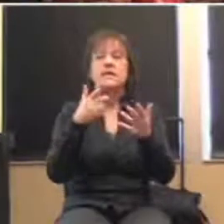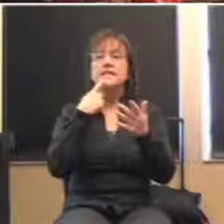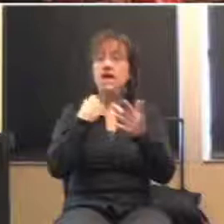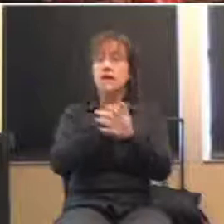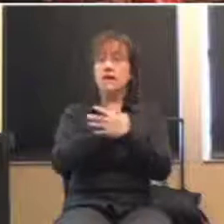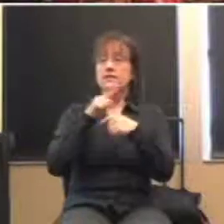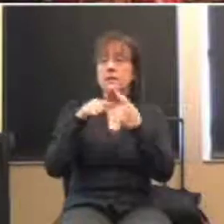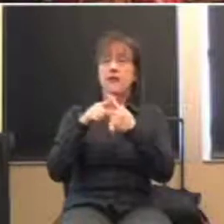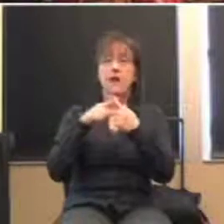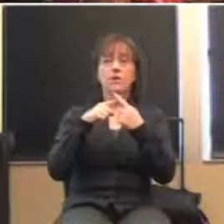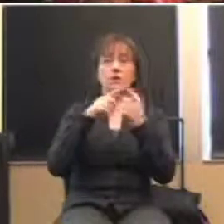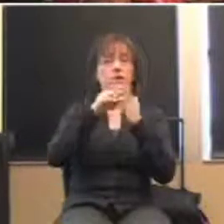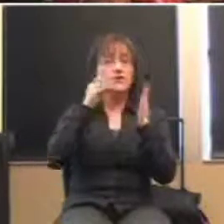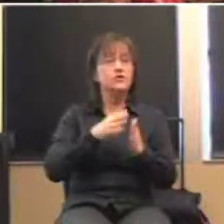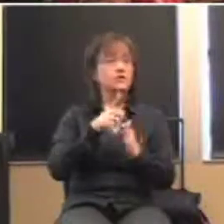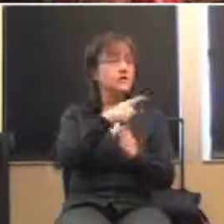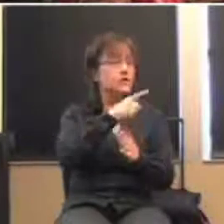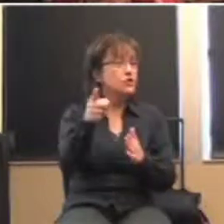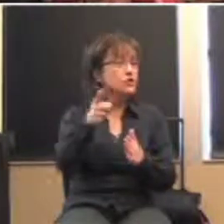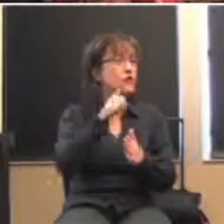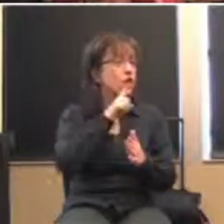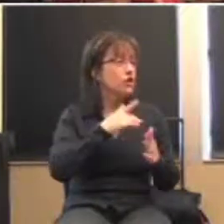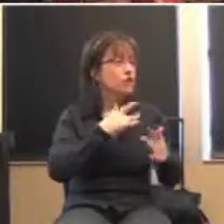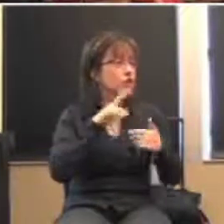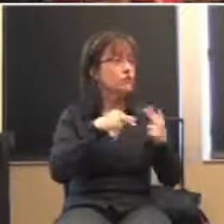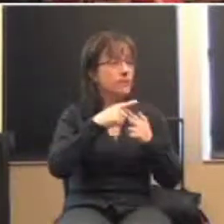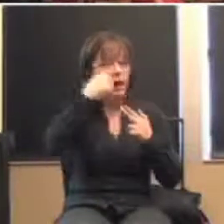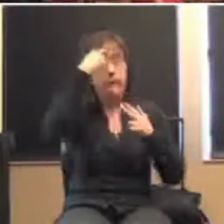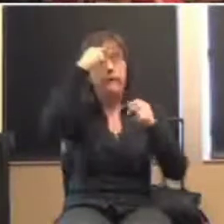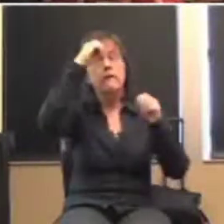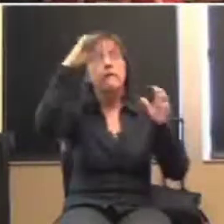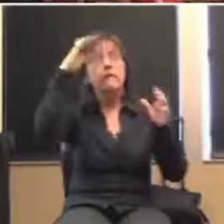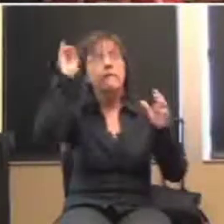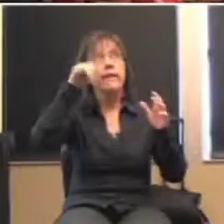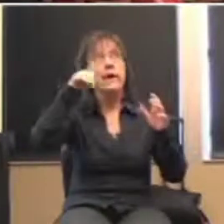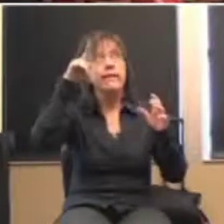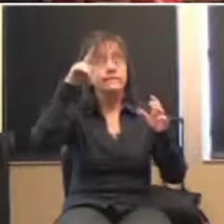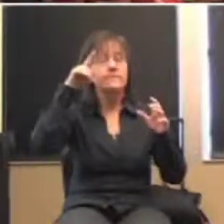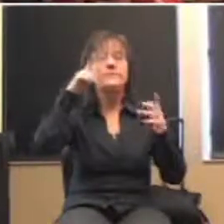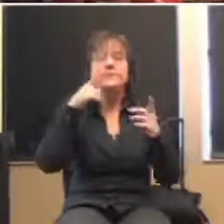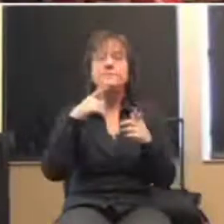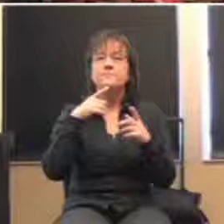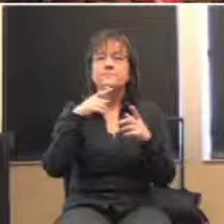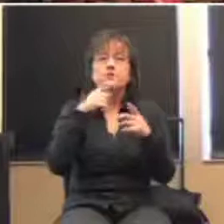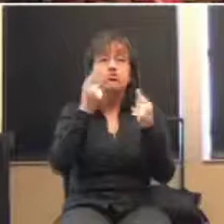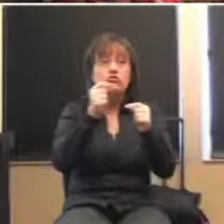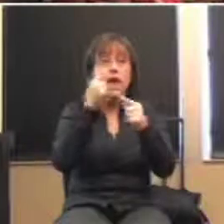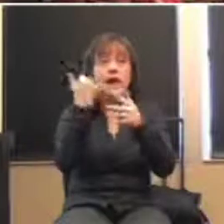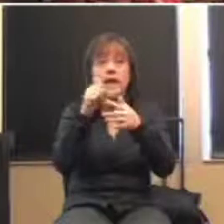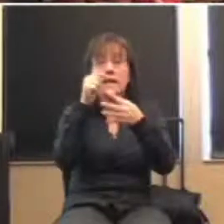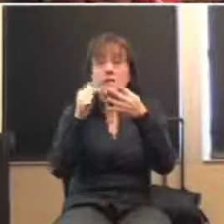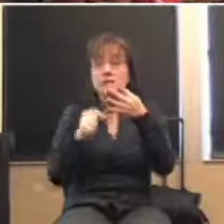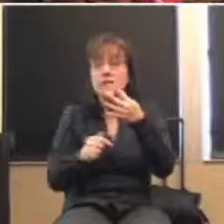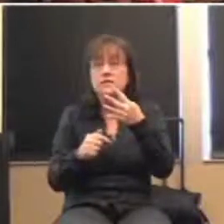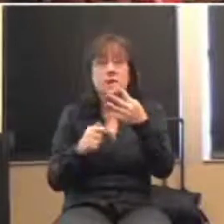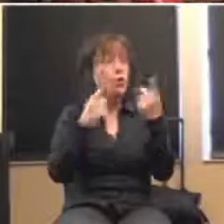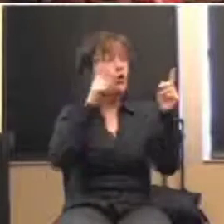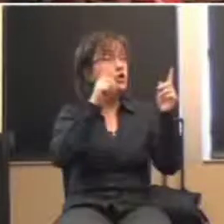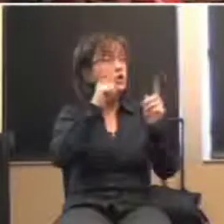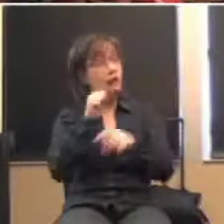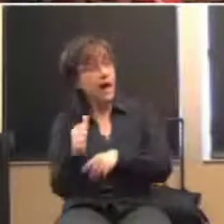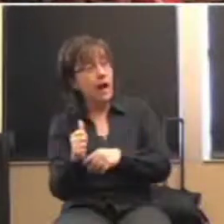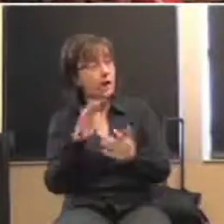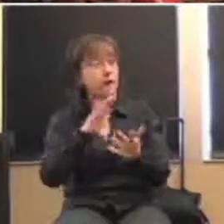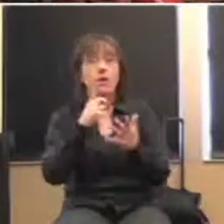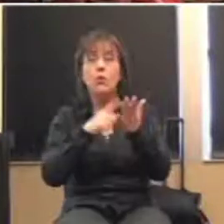student that you're concerned about. Did you try any of these things? Did they work or not work? What was effective?